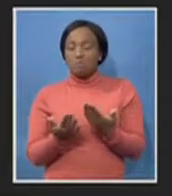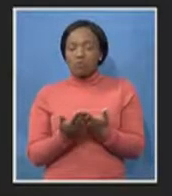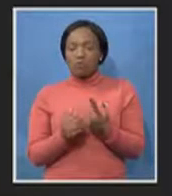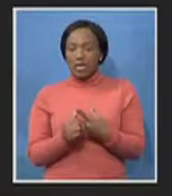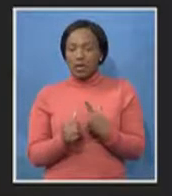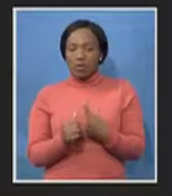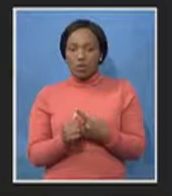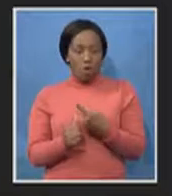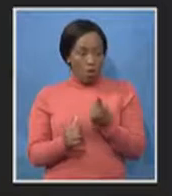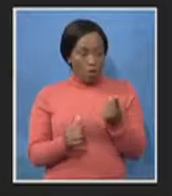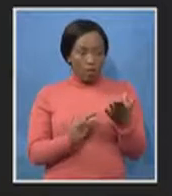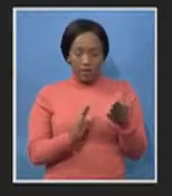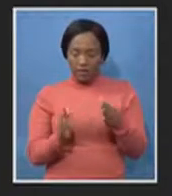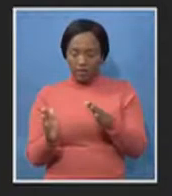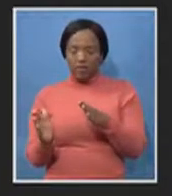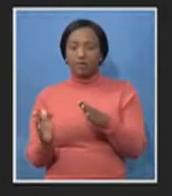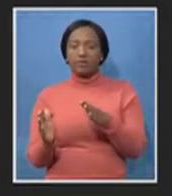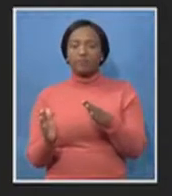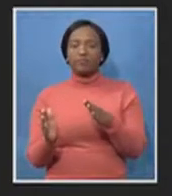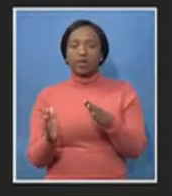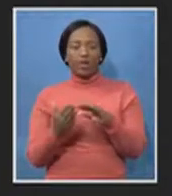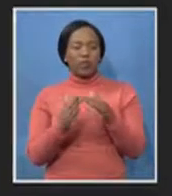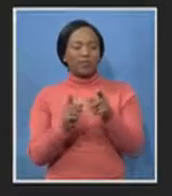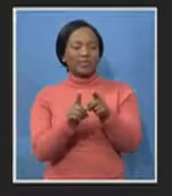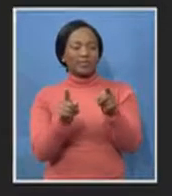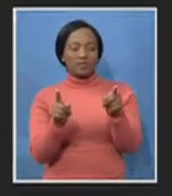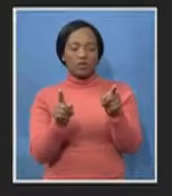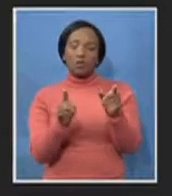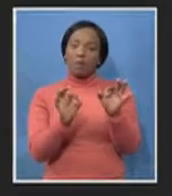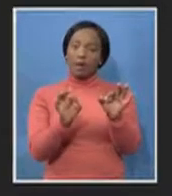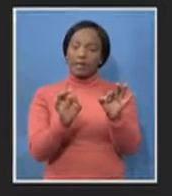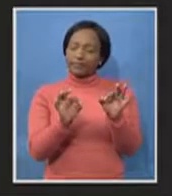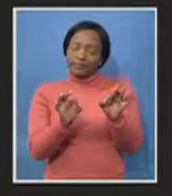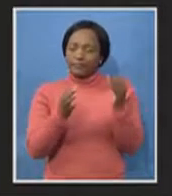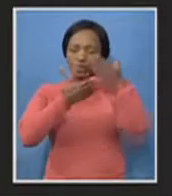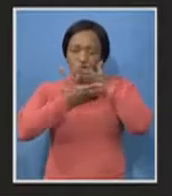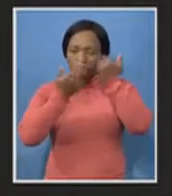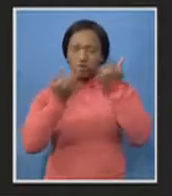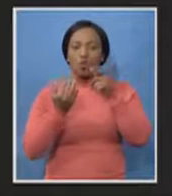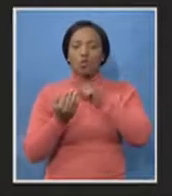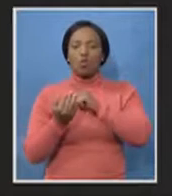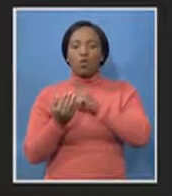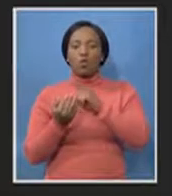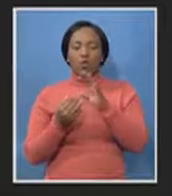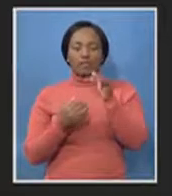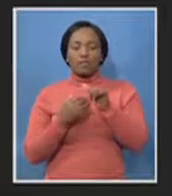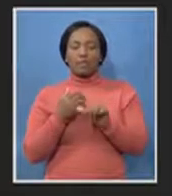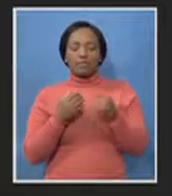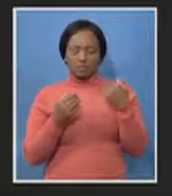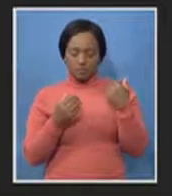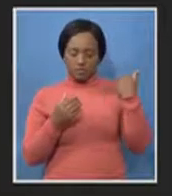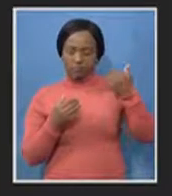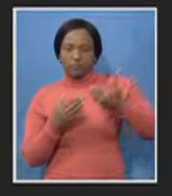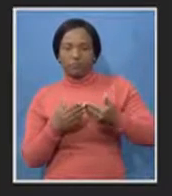the community appropriately? We just don't know. We are only 6 months into this pandemic and on our continent, 6 to 7